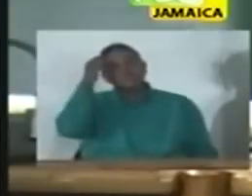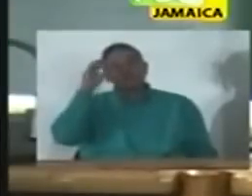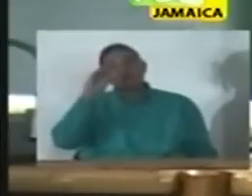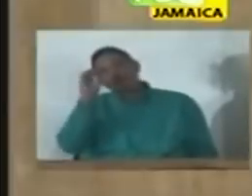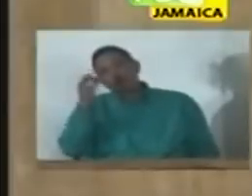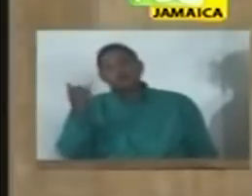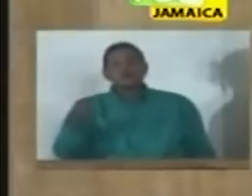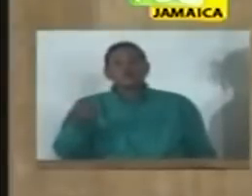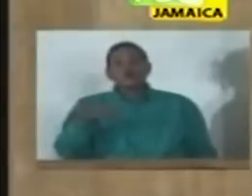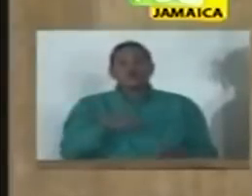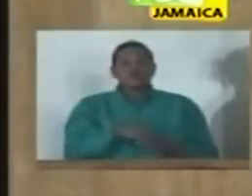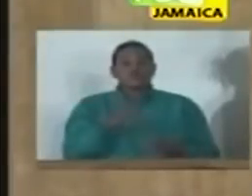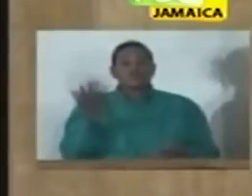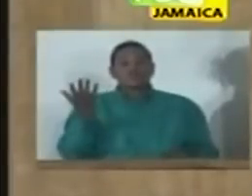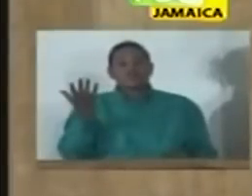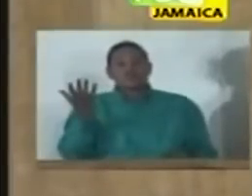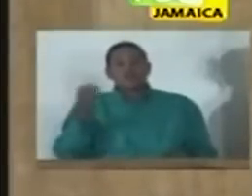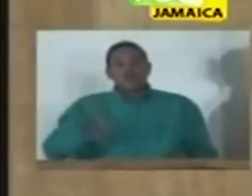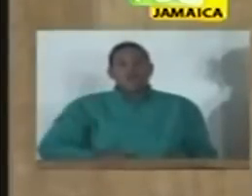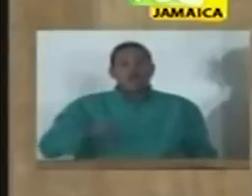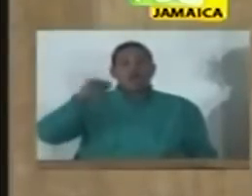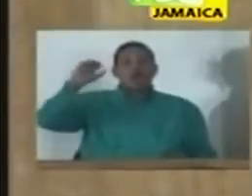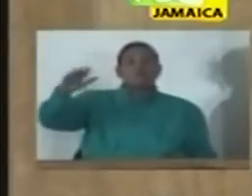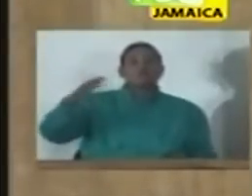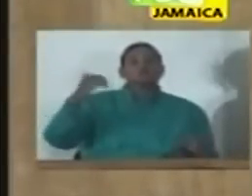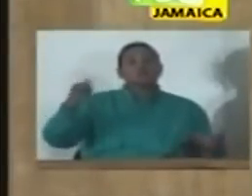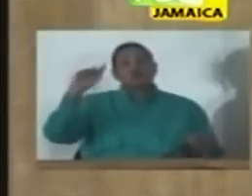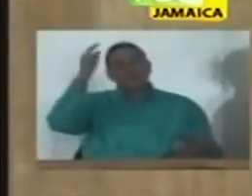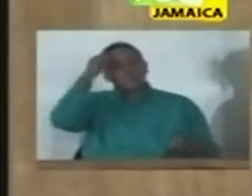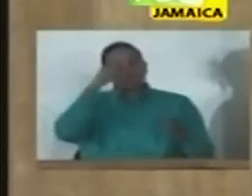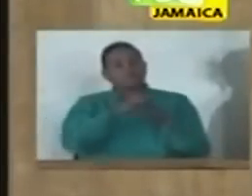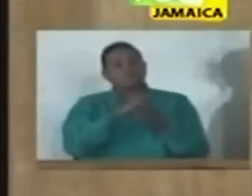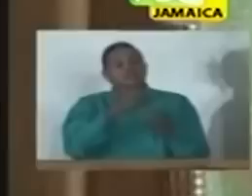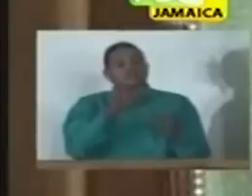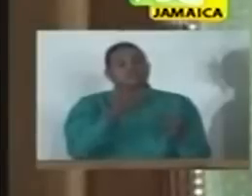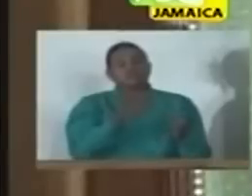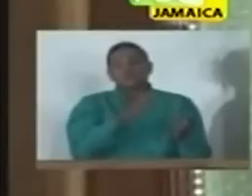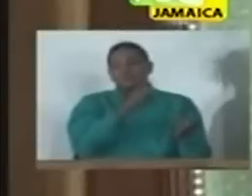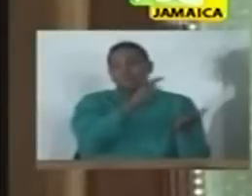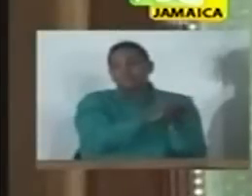now this government into same-sex. But I'm not going to say it because I'm not an opportunist.